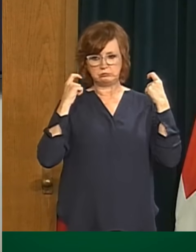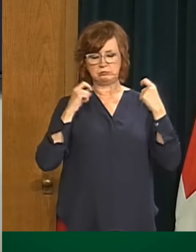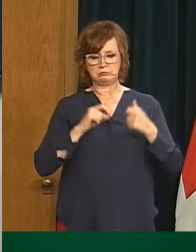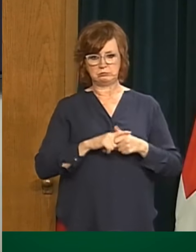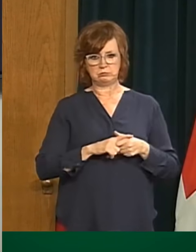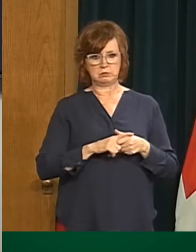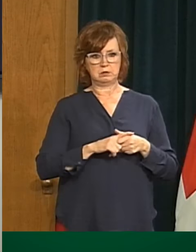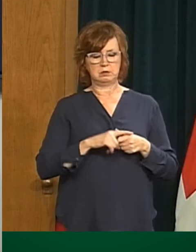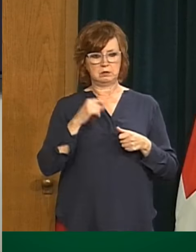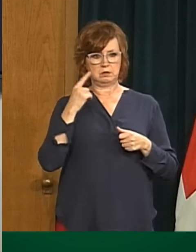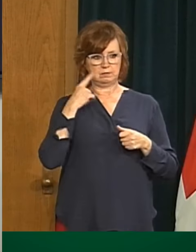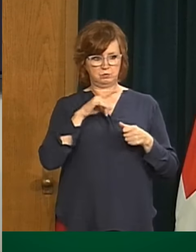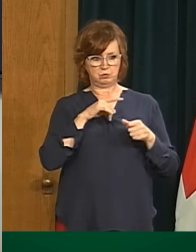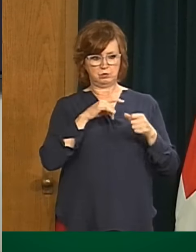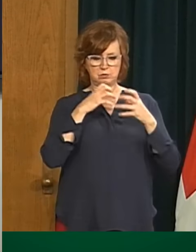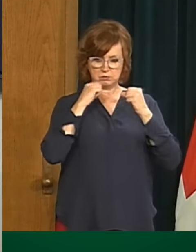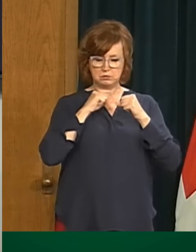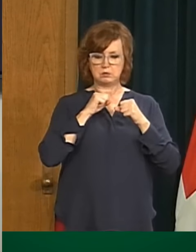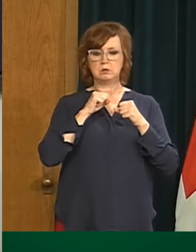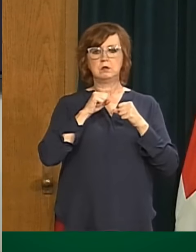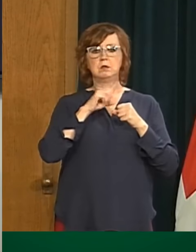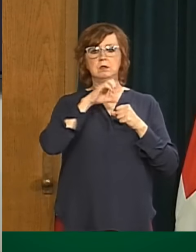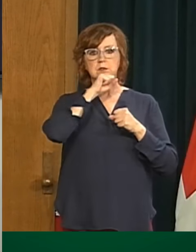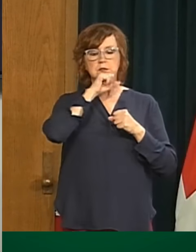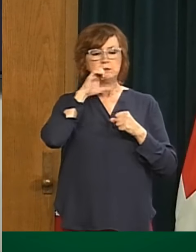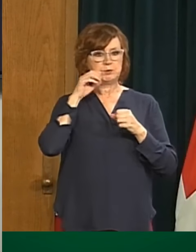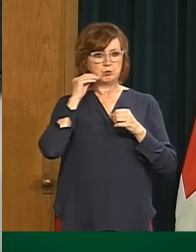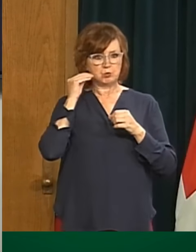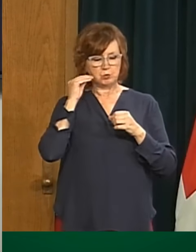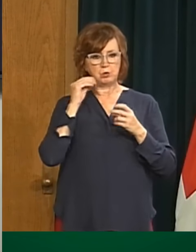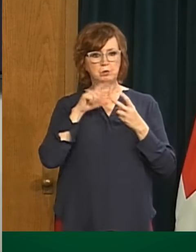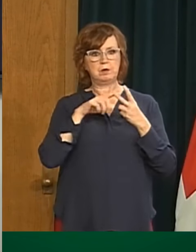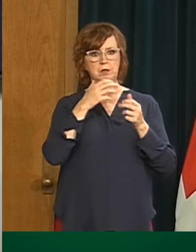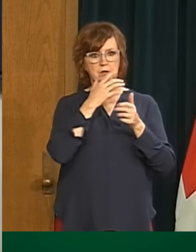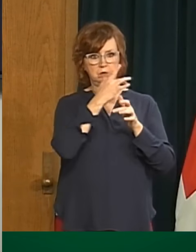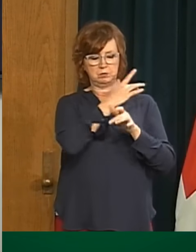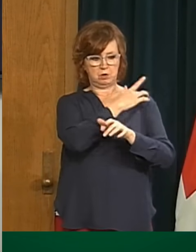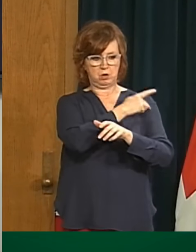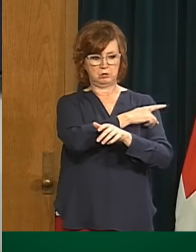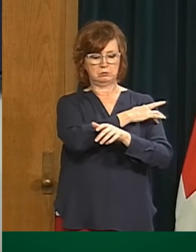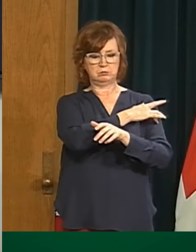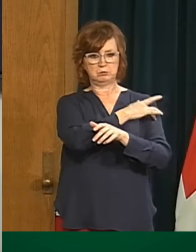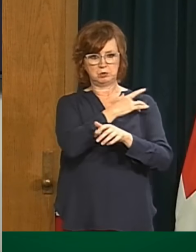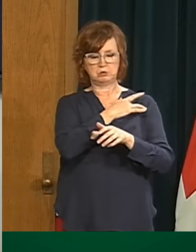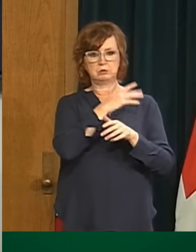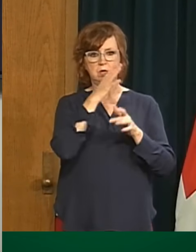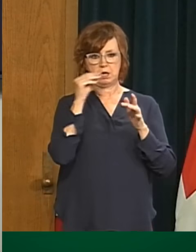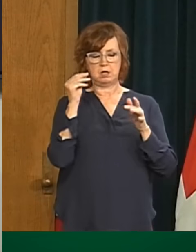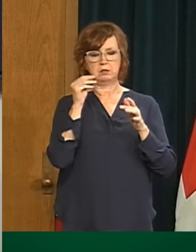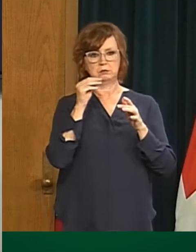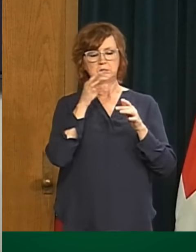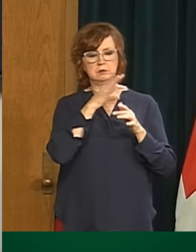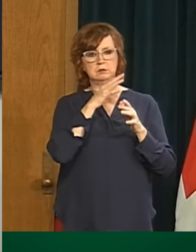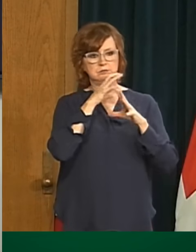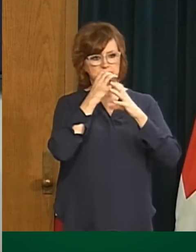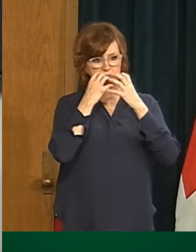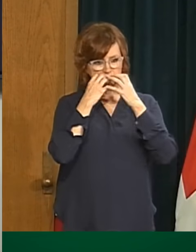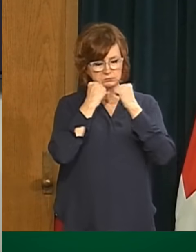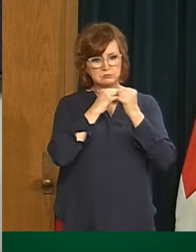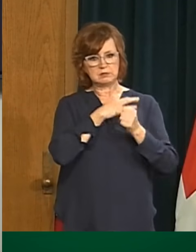response, care for our patients in long-term care and across our facilities, but also protect our staff, and that's going to remain our focus for